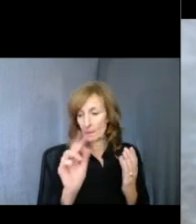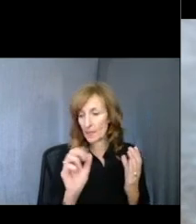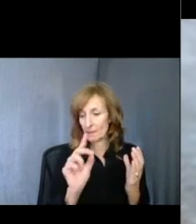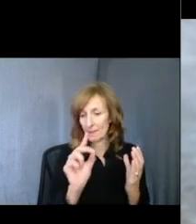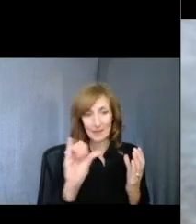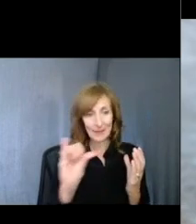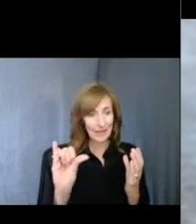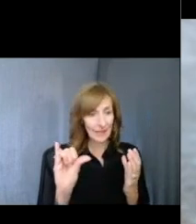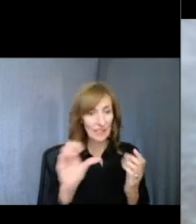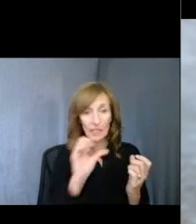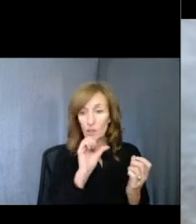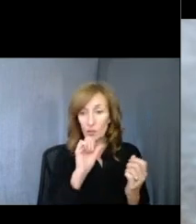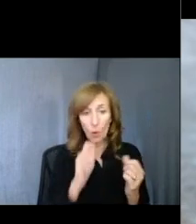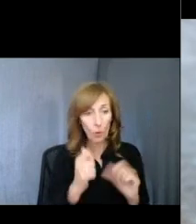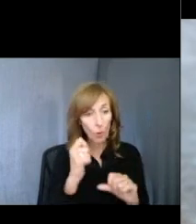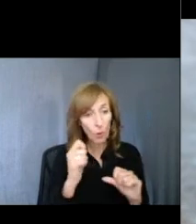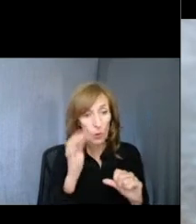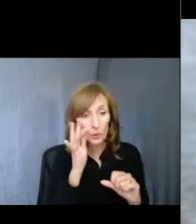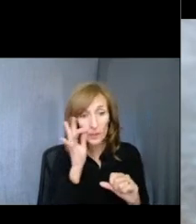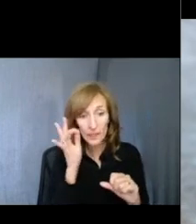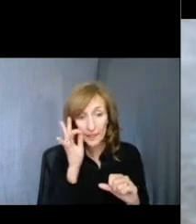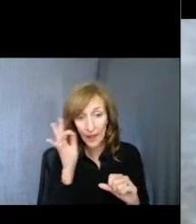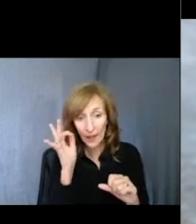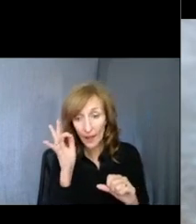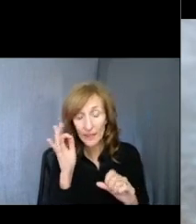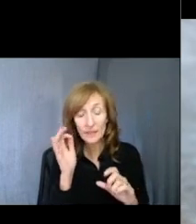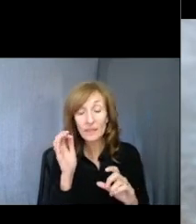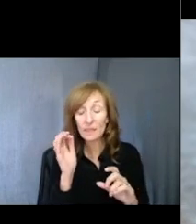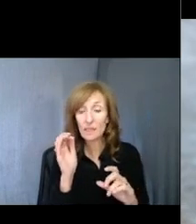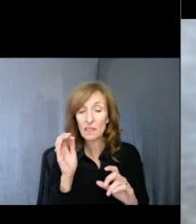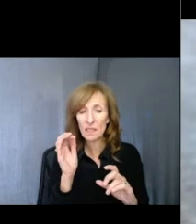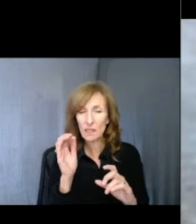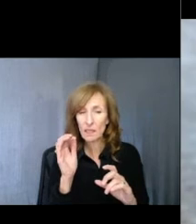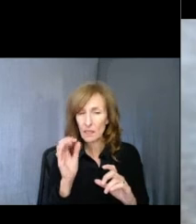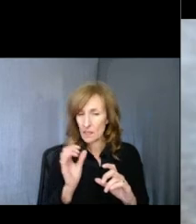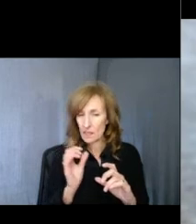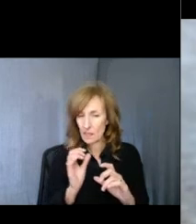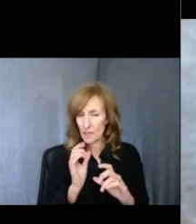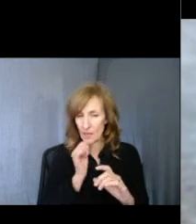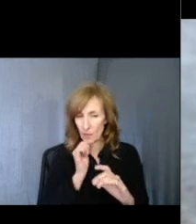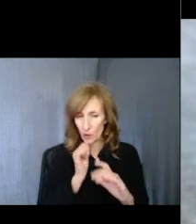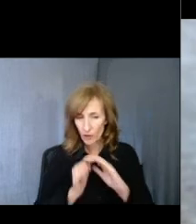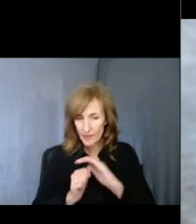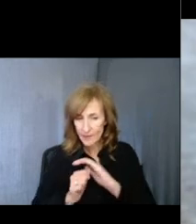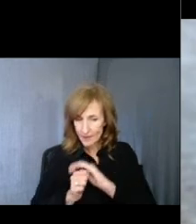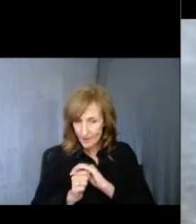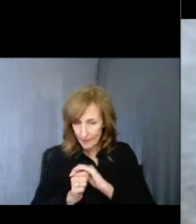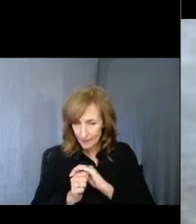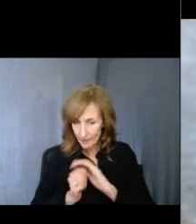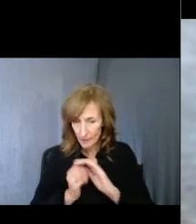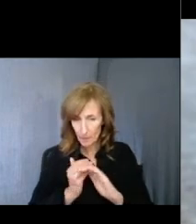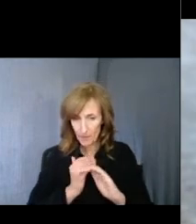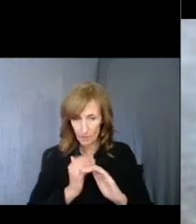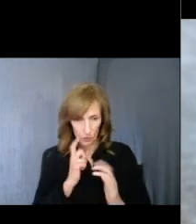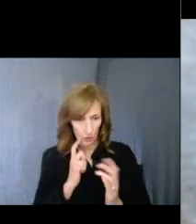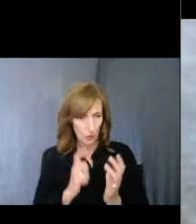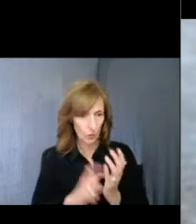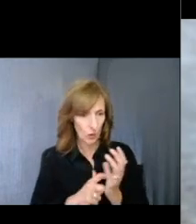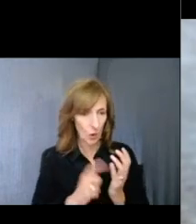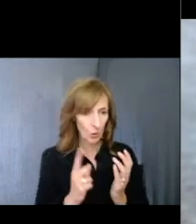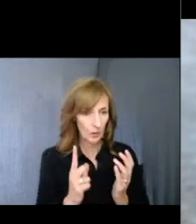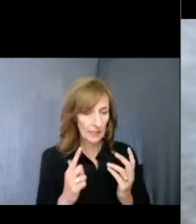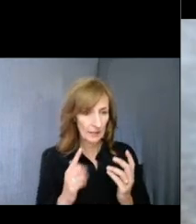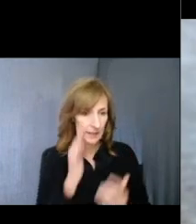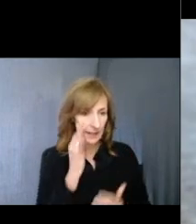kitty that are leading you towards chronic kidney disease even before you notice that there is something going wrong. And again, there, if we can